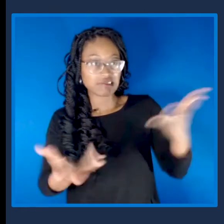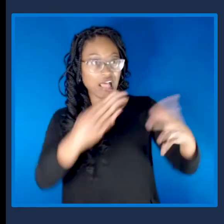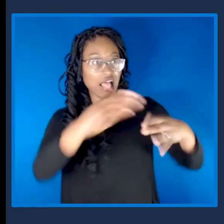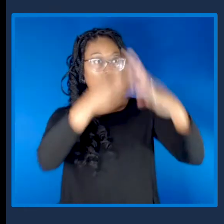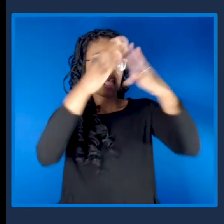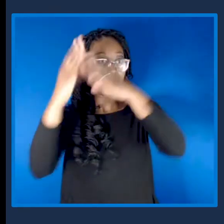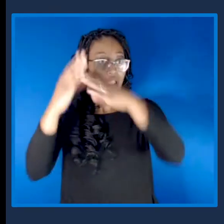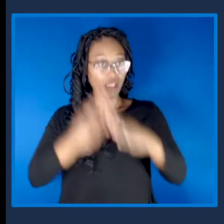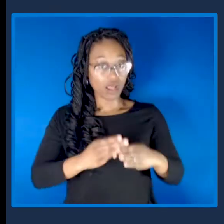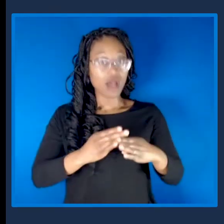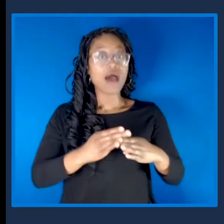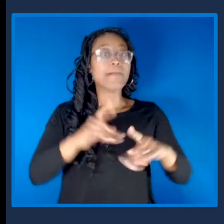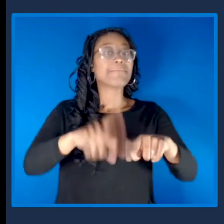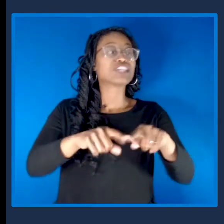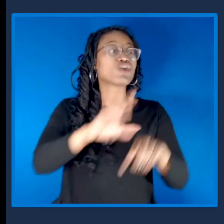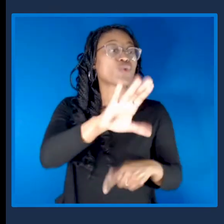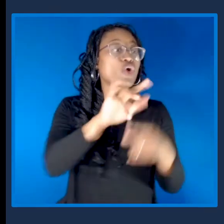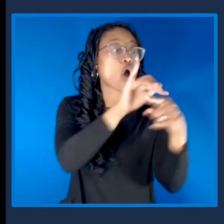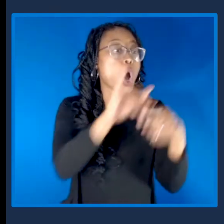based on